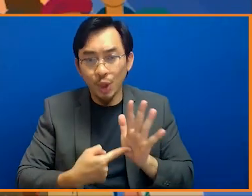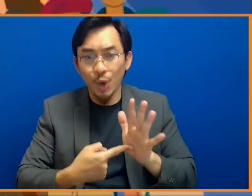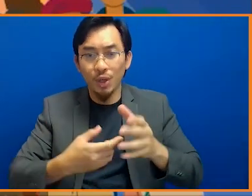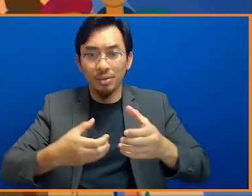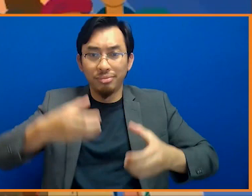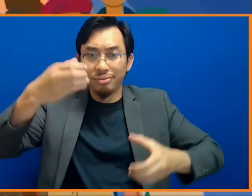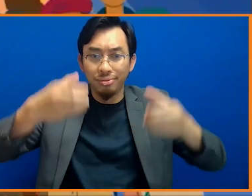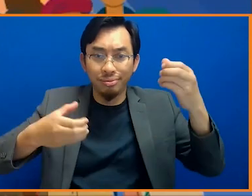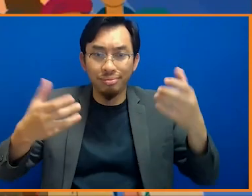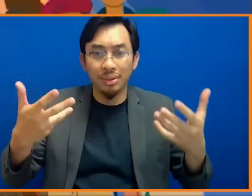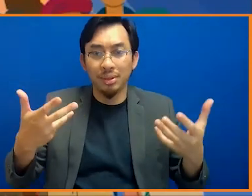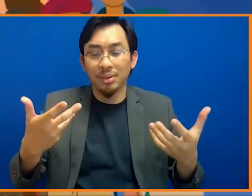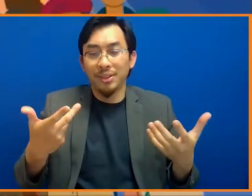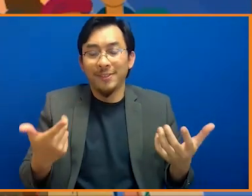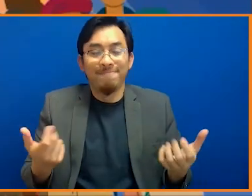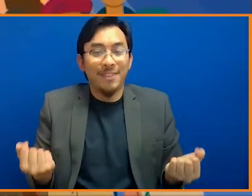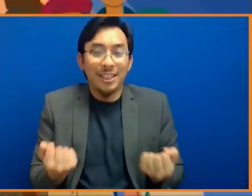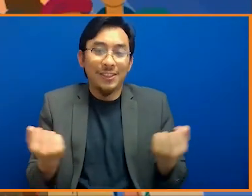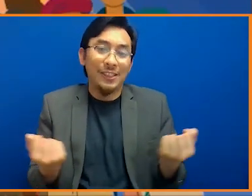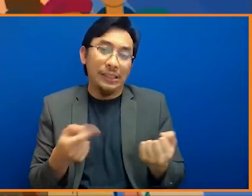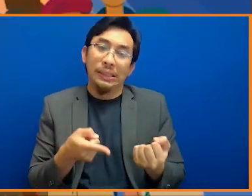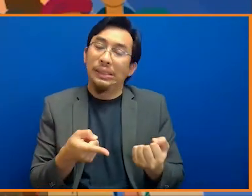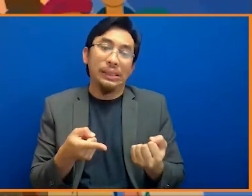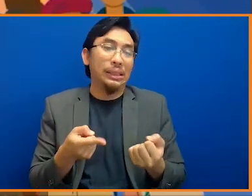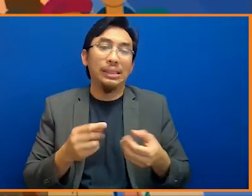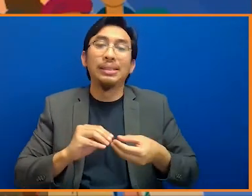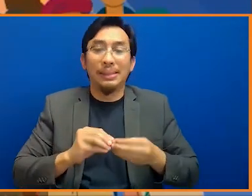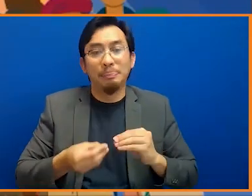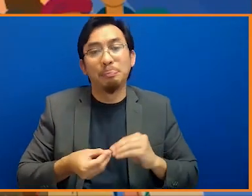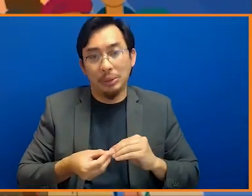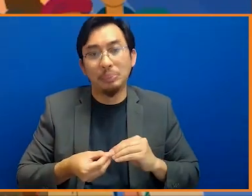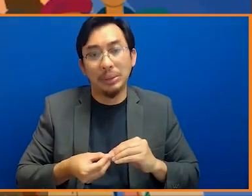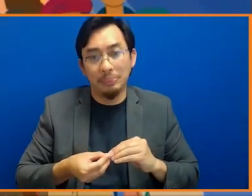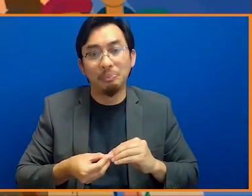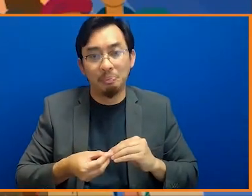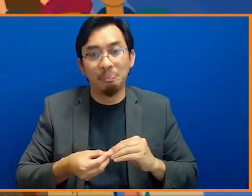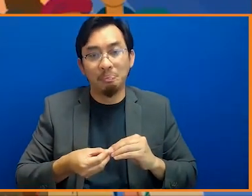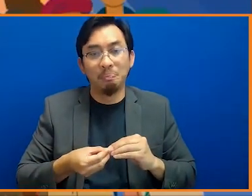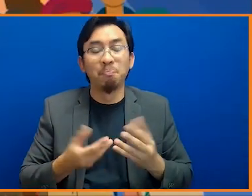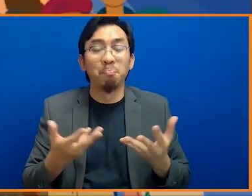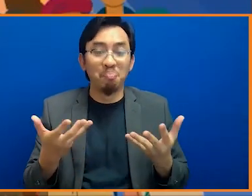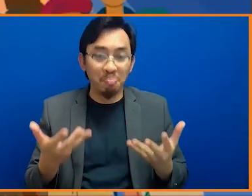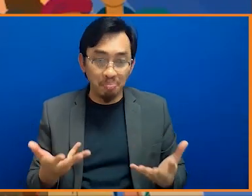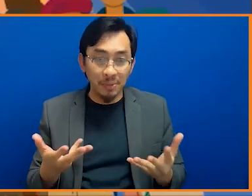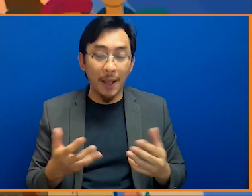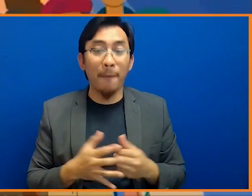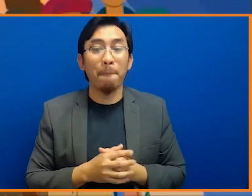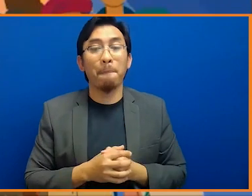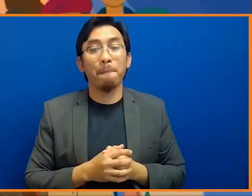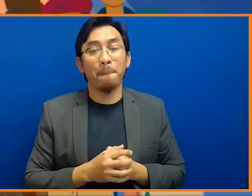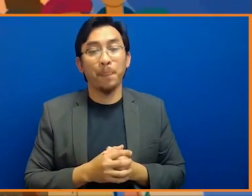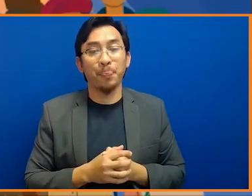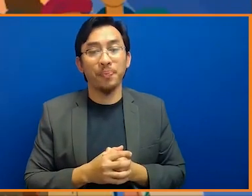providing these buildings as their activity places, it will